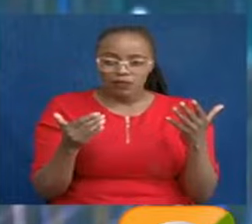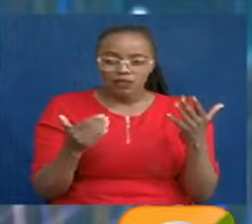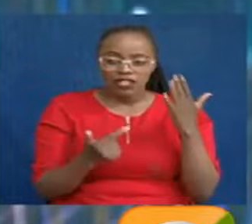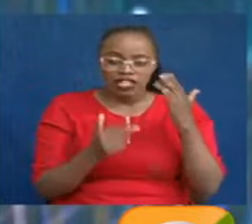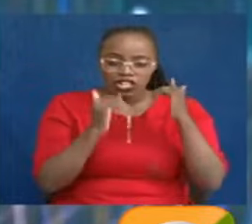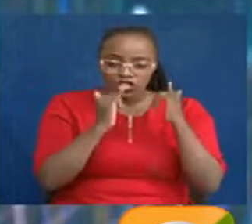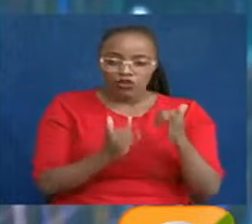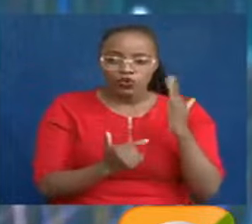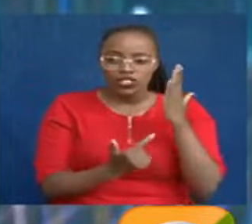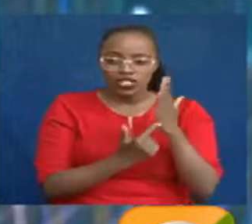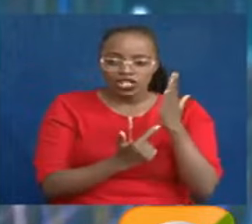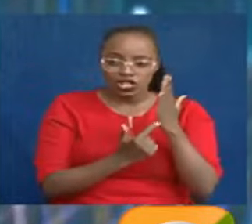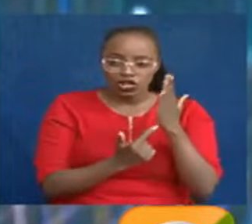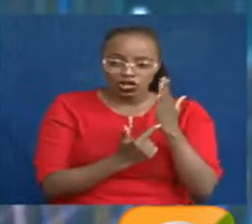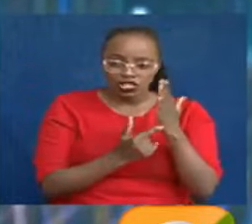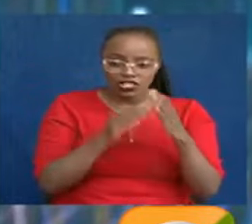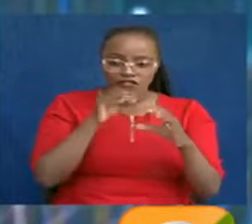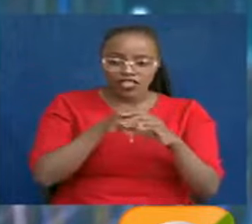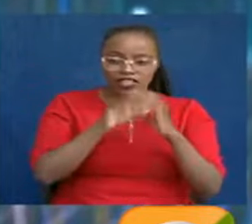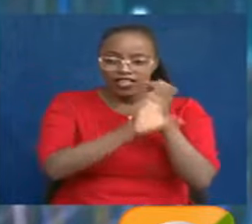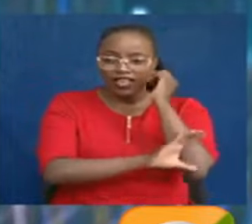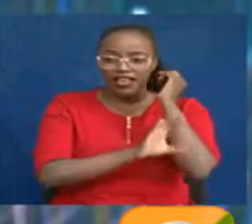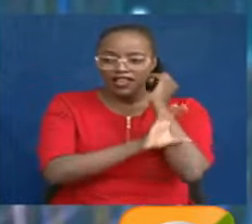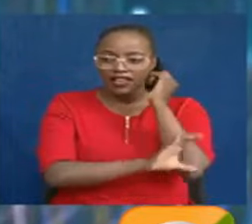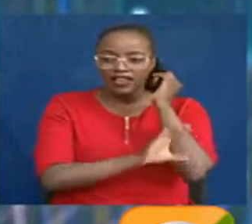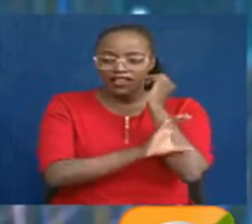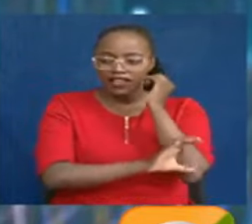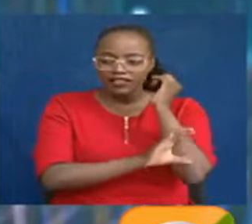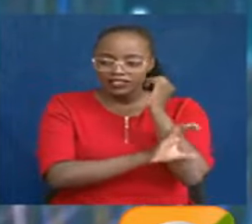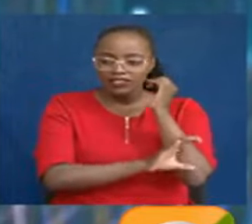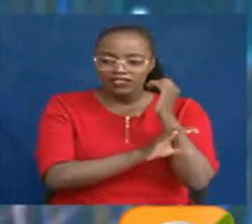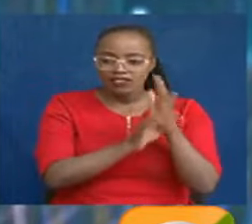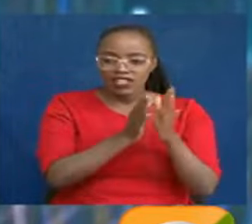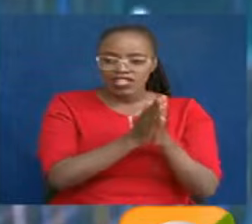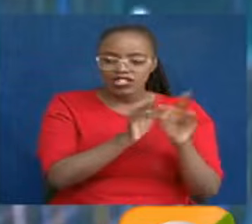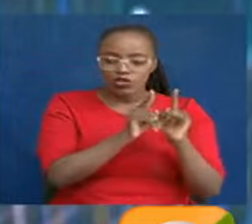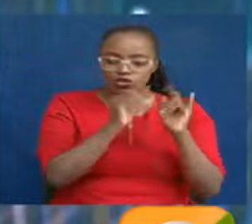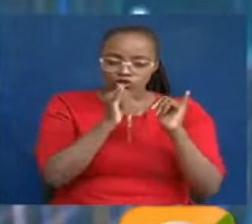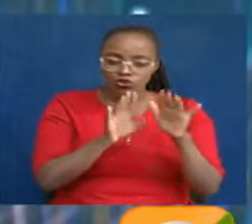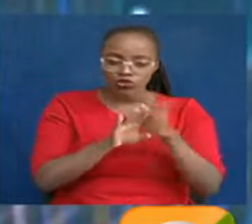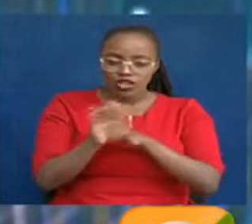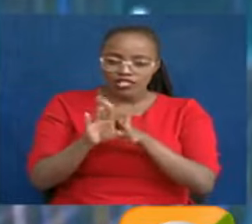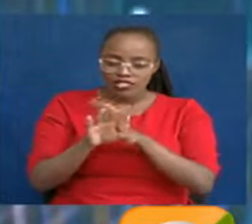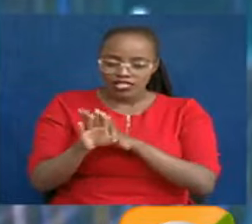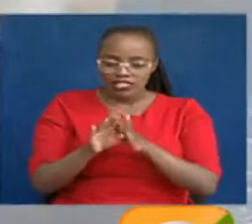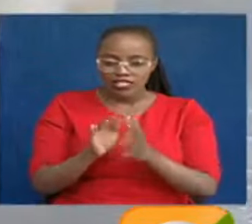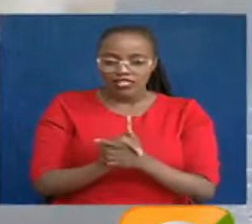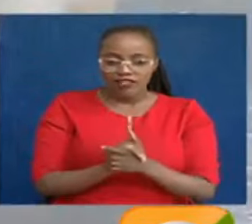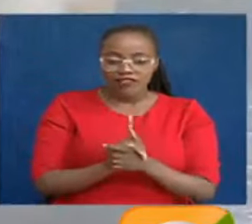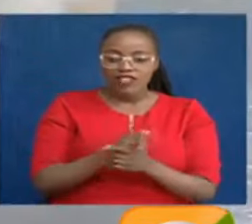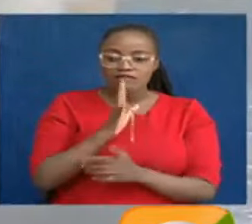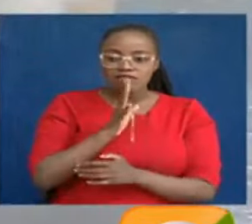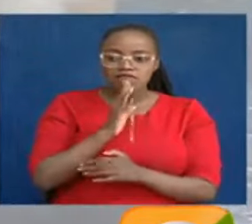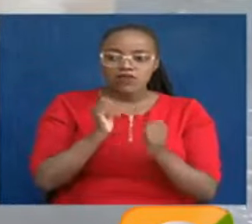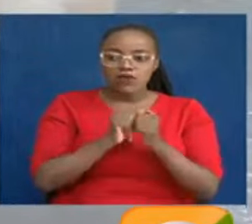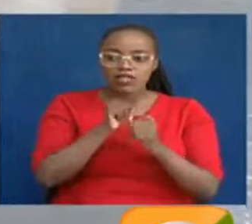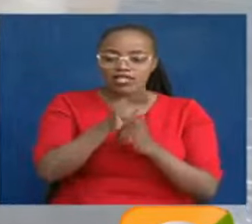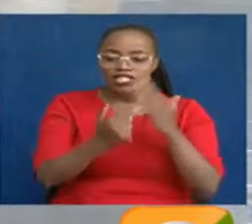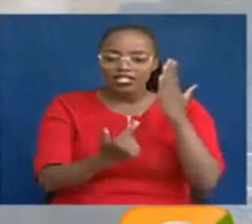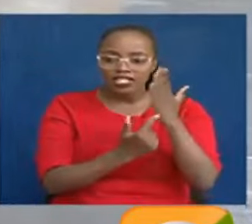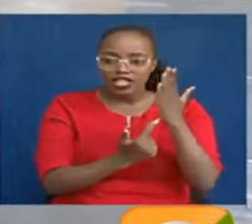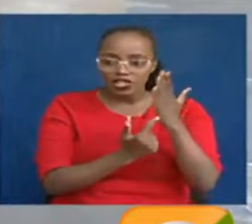new technologies into the country, and to be able to access the whole of Africa. Yeah, and speaking of those